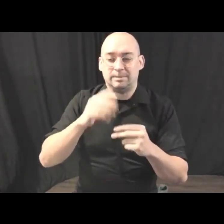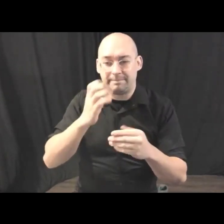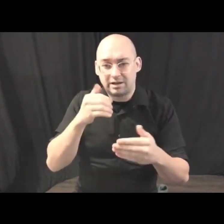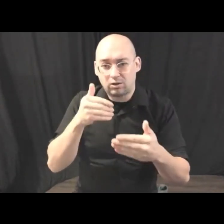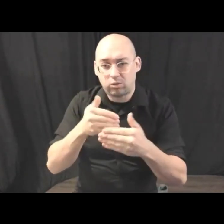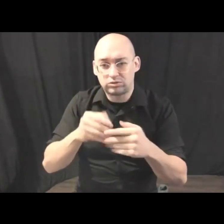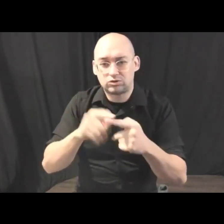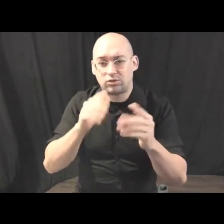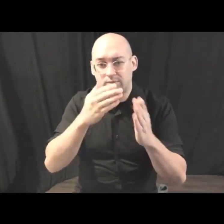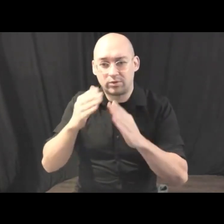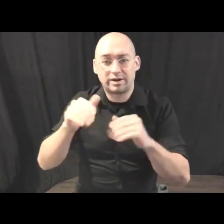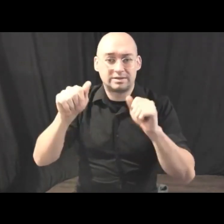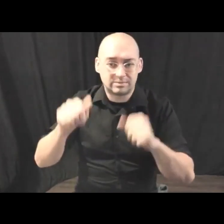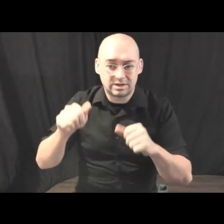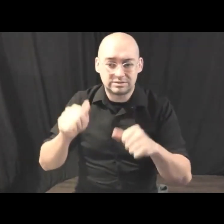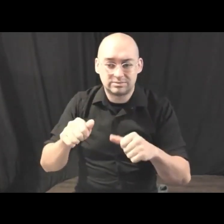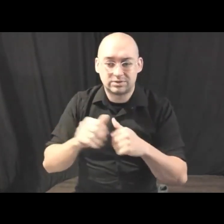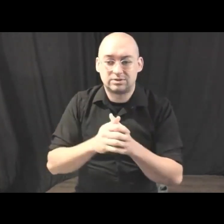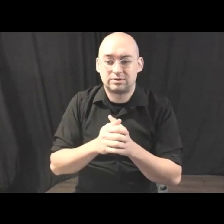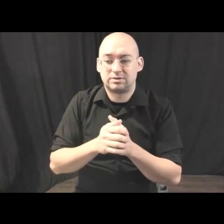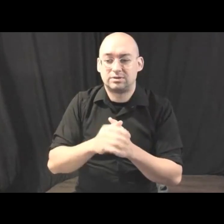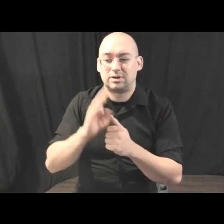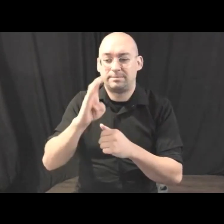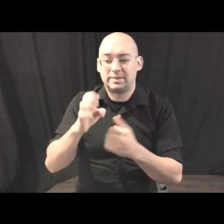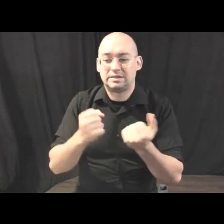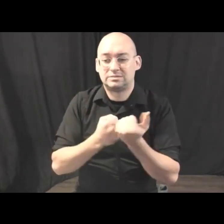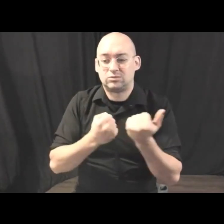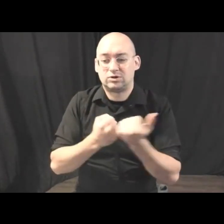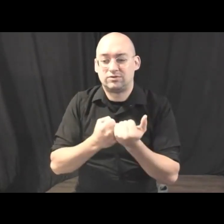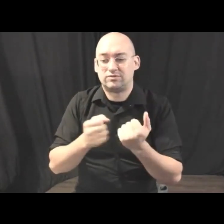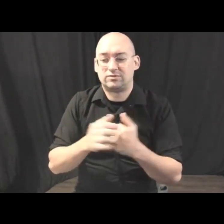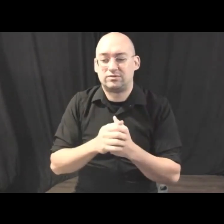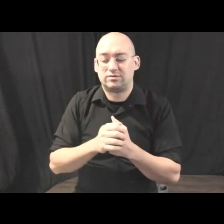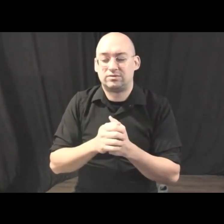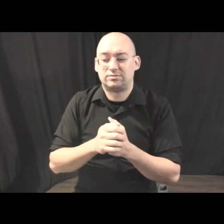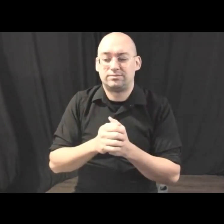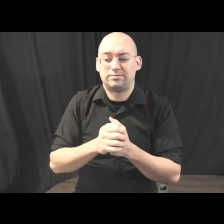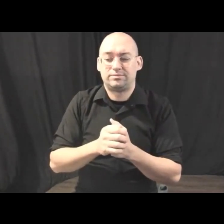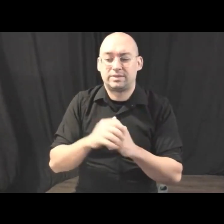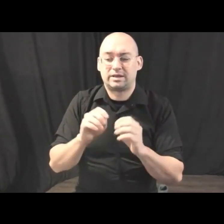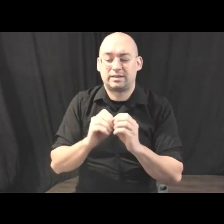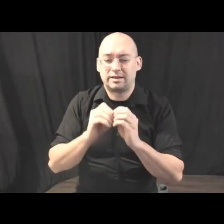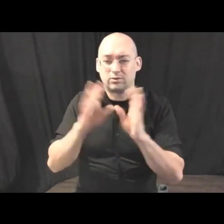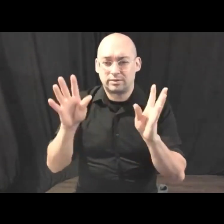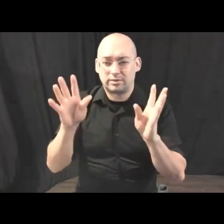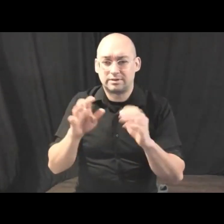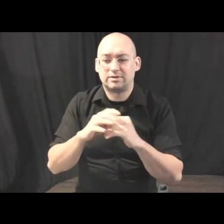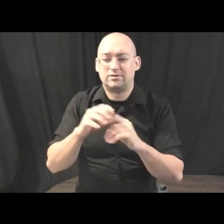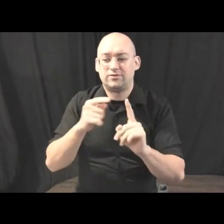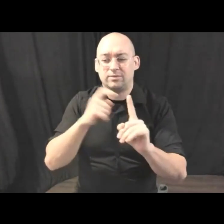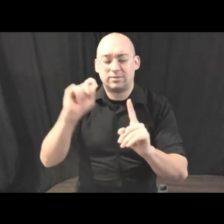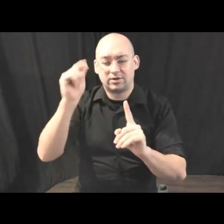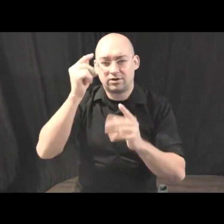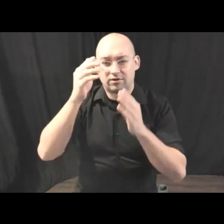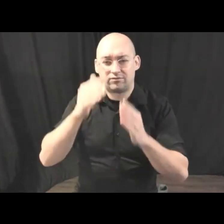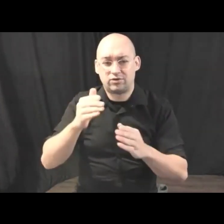right? And be supported. So clearly, from the governor throughout the